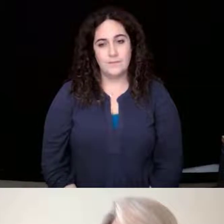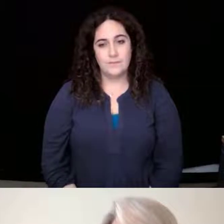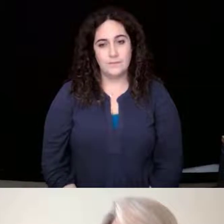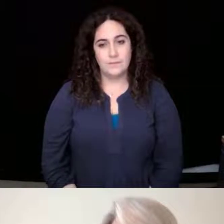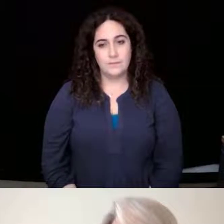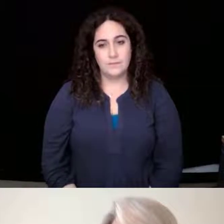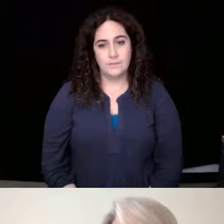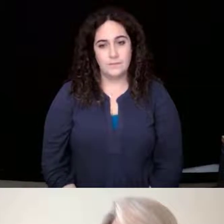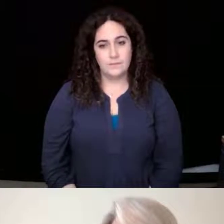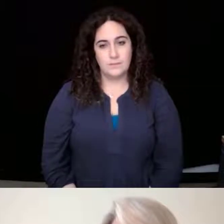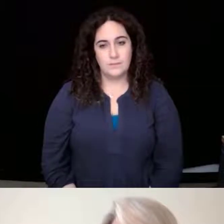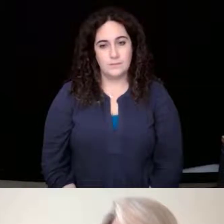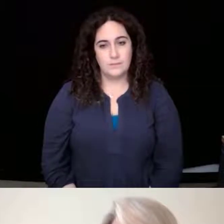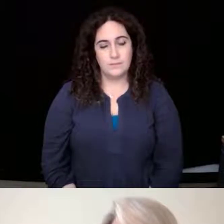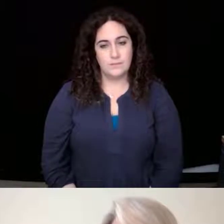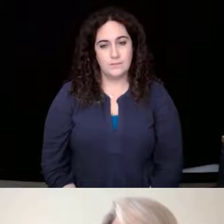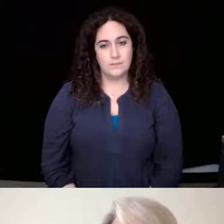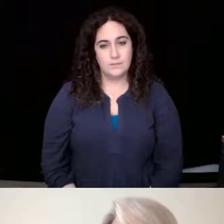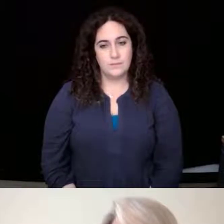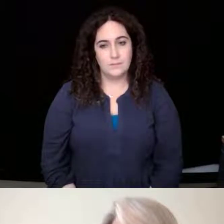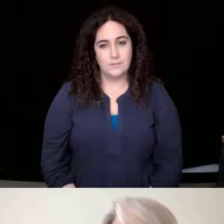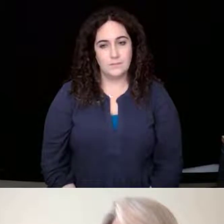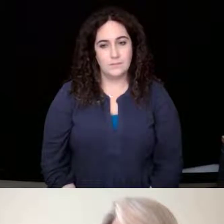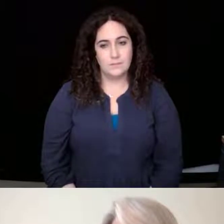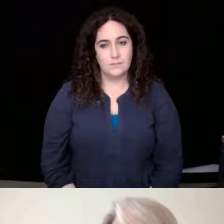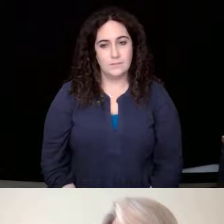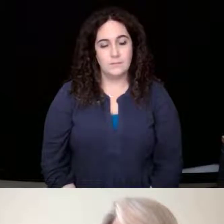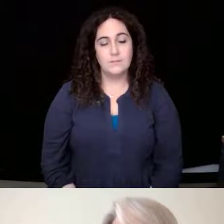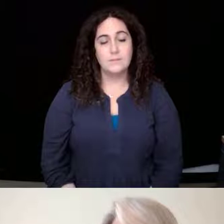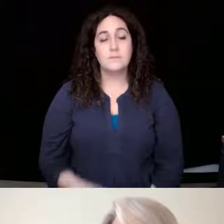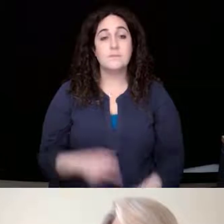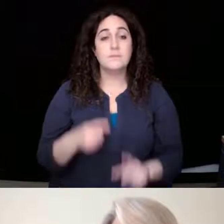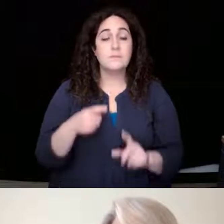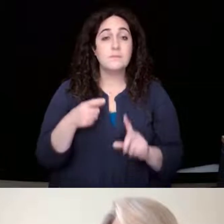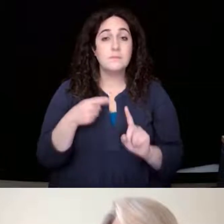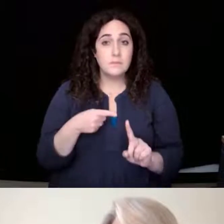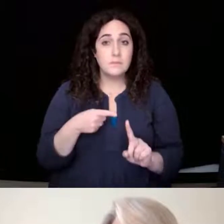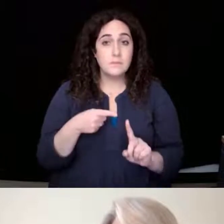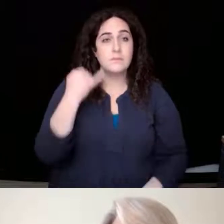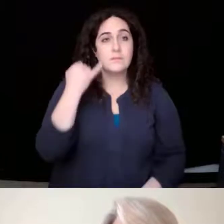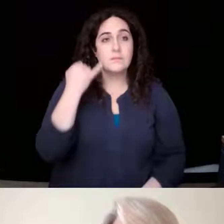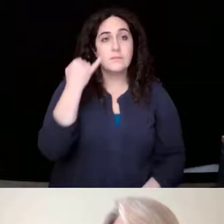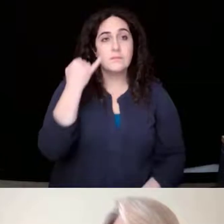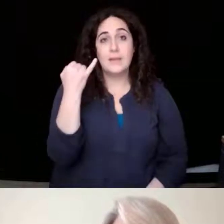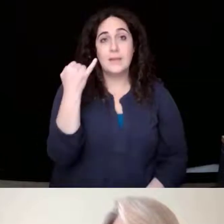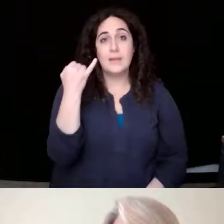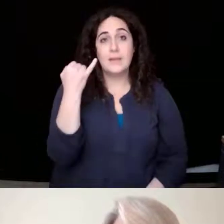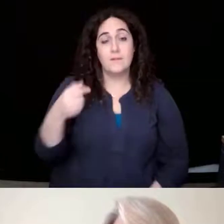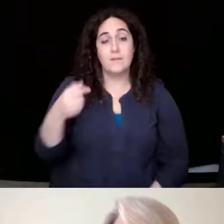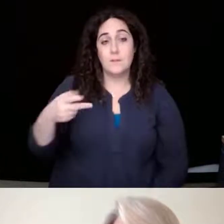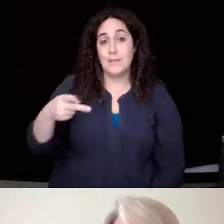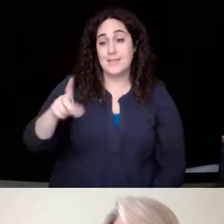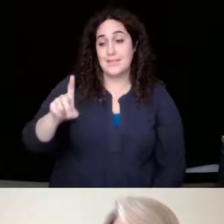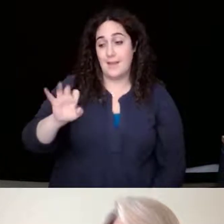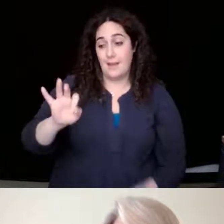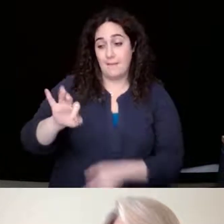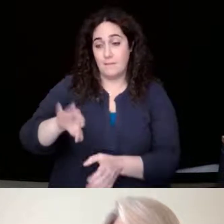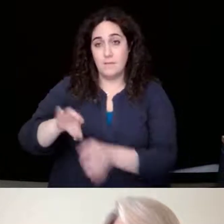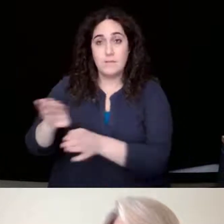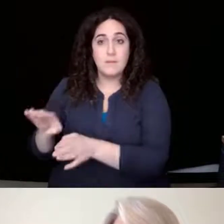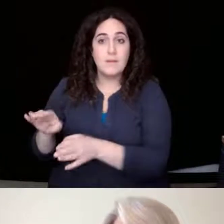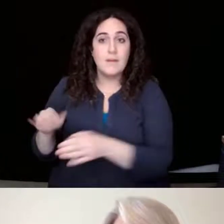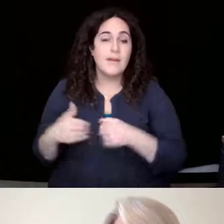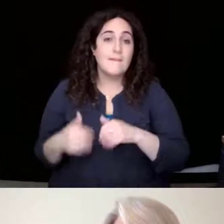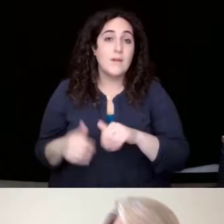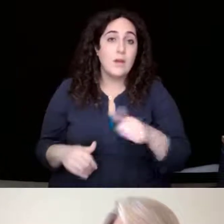that if we can find alternative ways of sharing our papers, whether it's like a Word